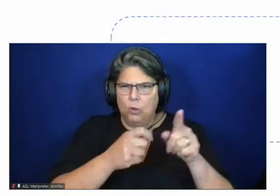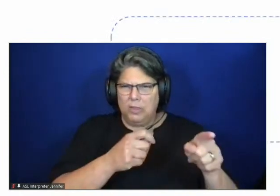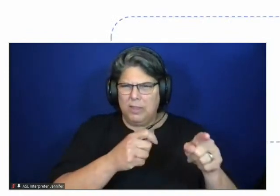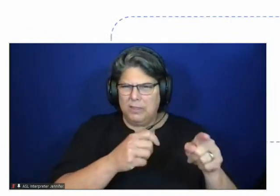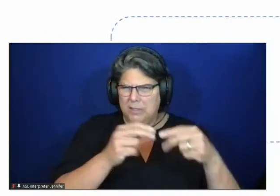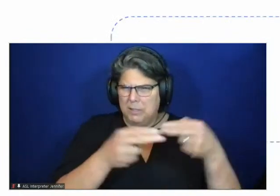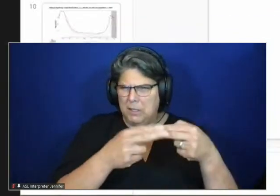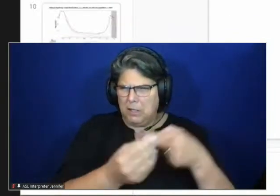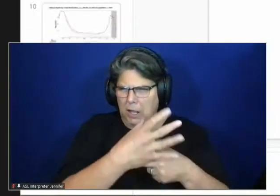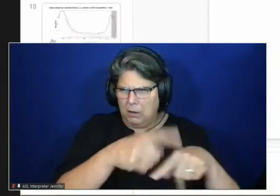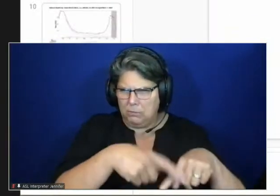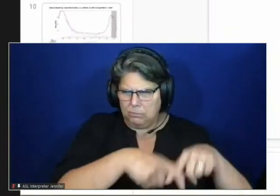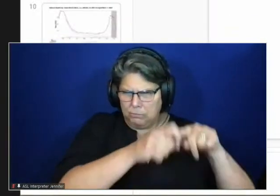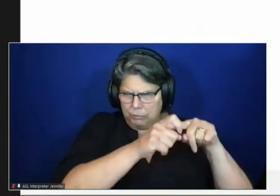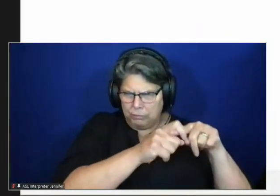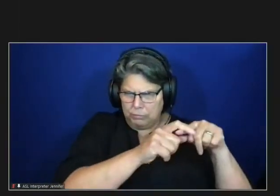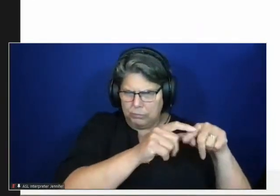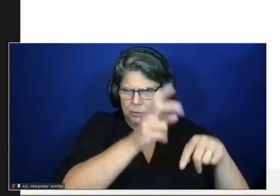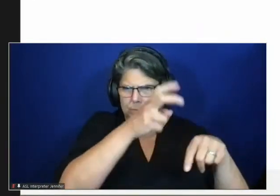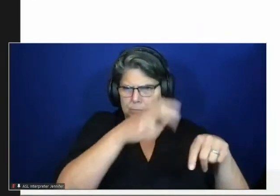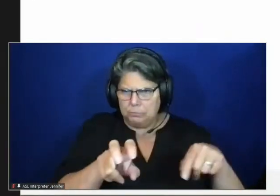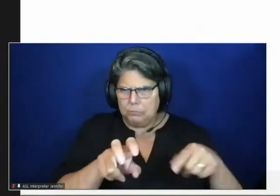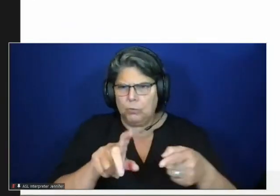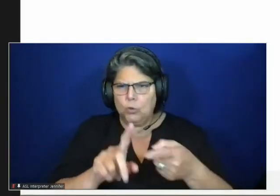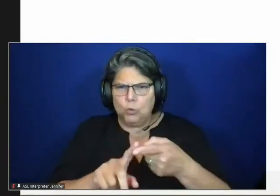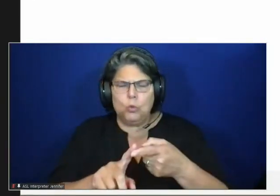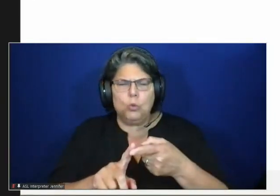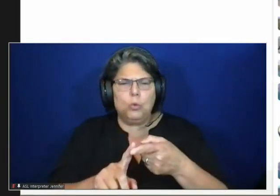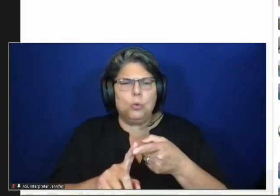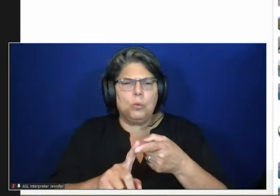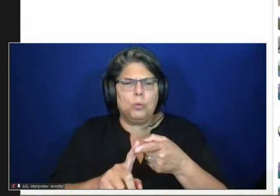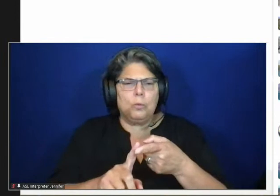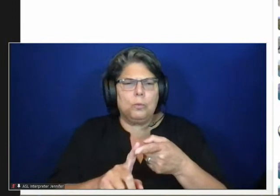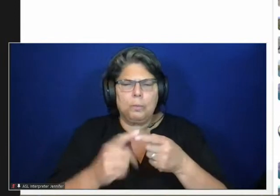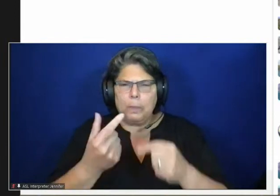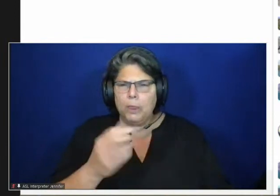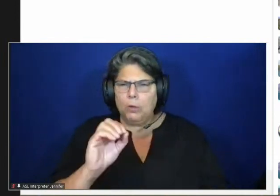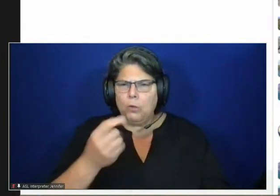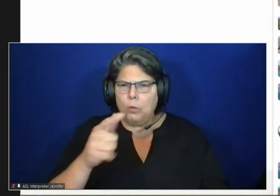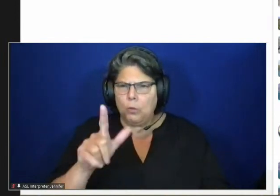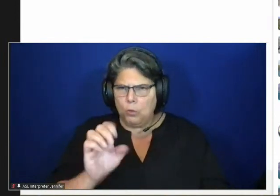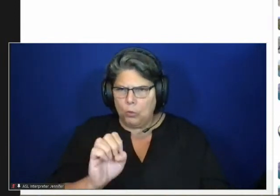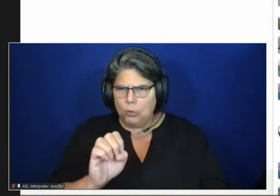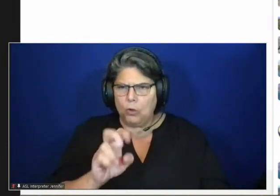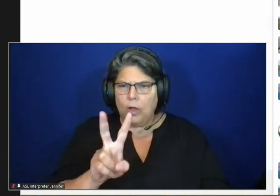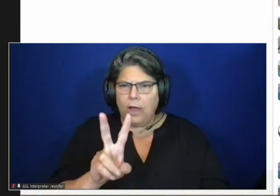here, and we're going to go to just Google. You can go to